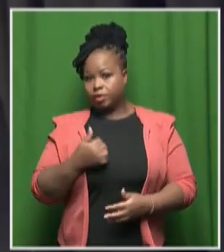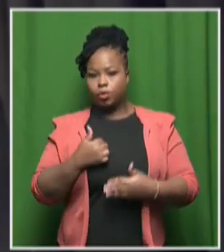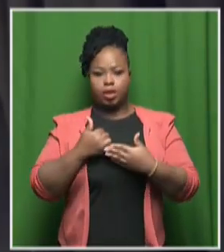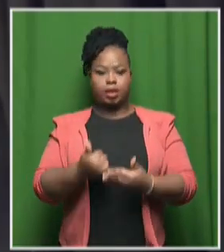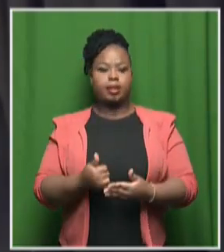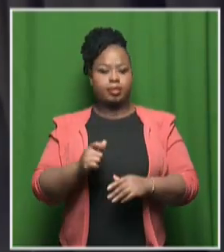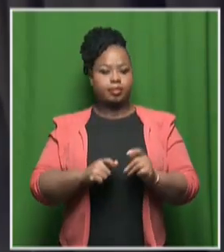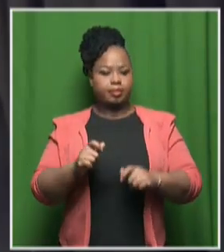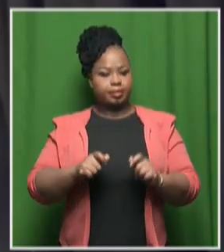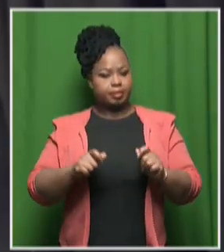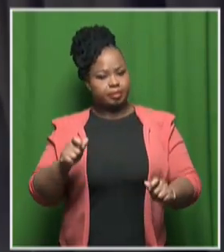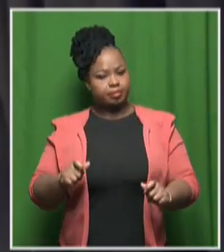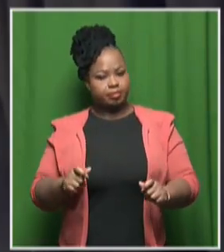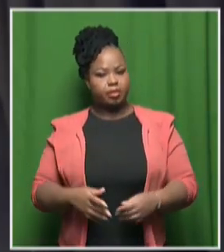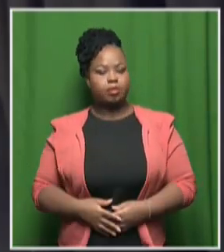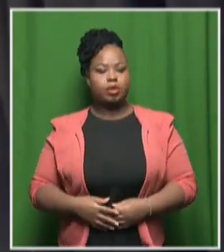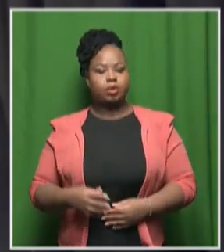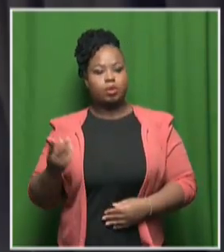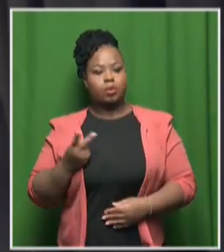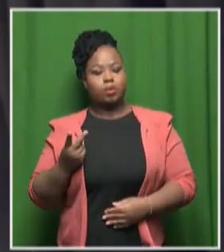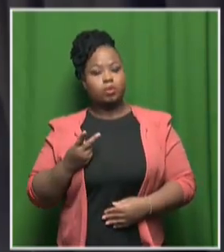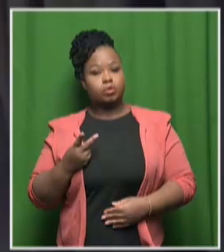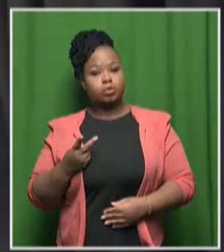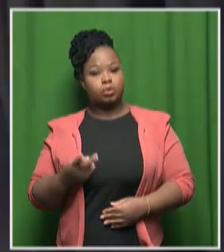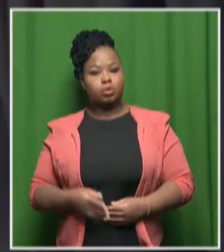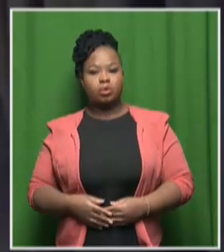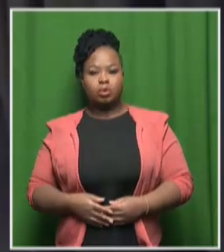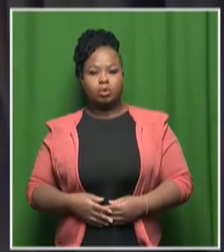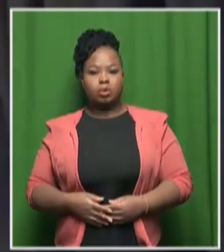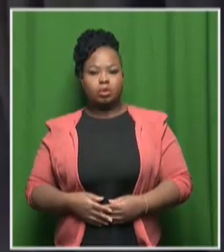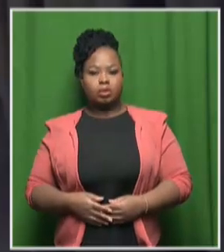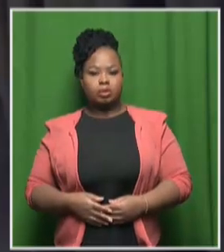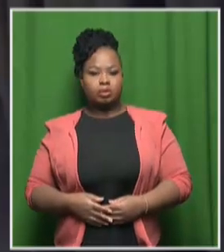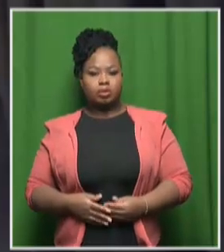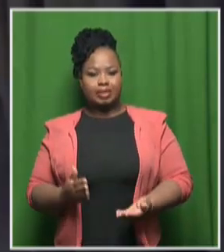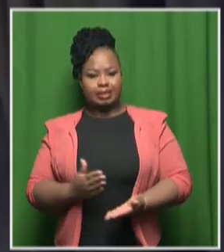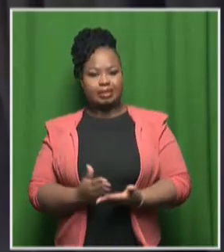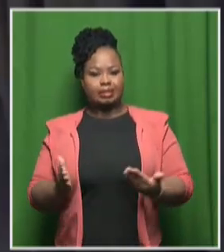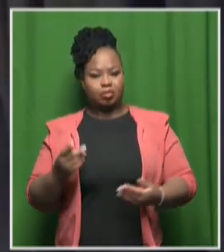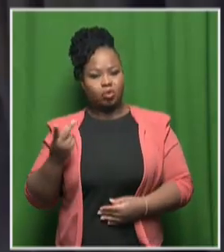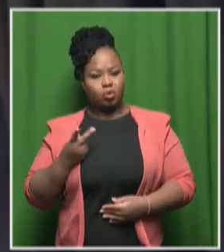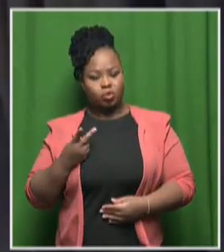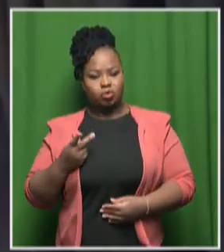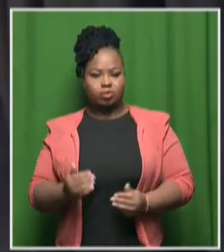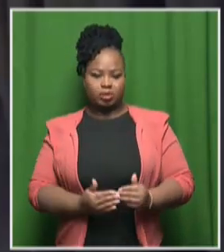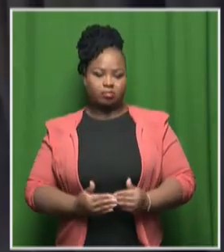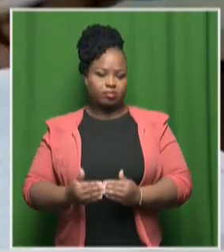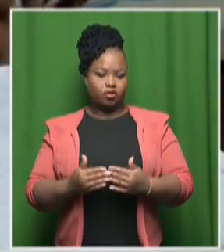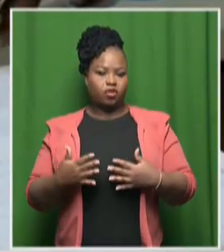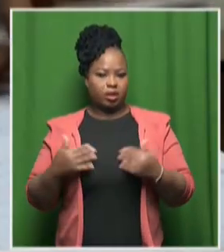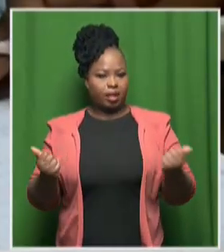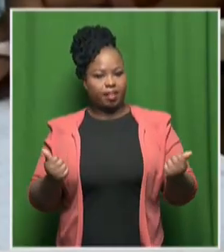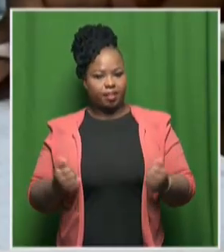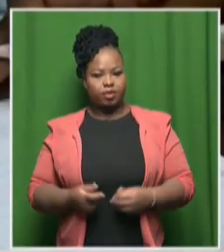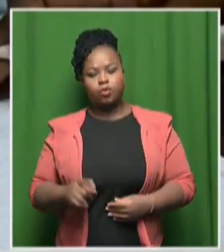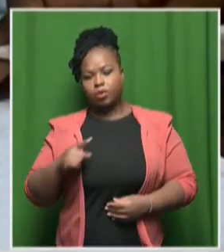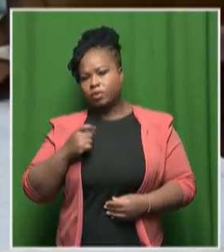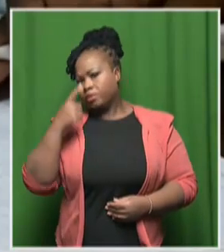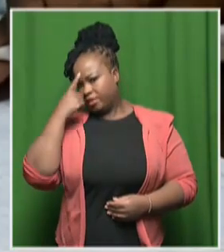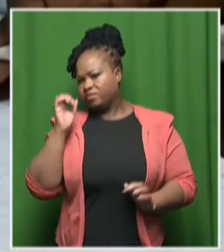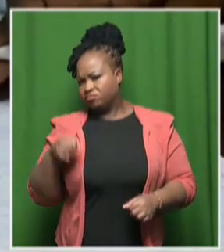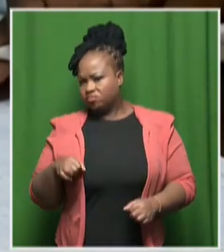patients, ourselves, but also to start to say to ourselves, patients also have to take care of their health, which we believe they